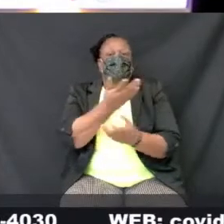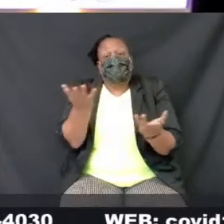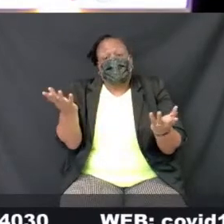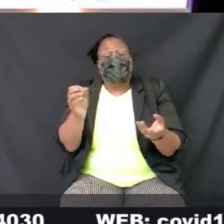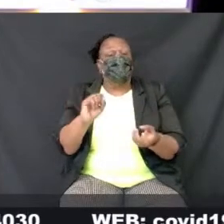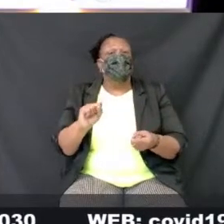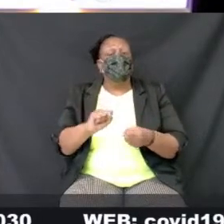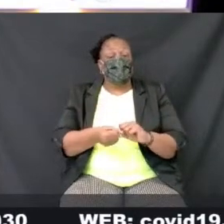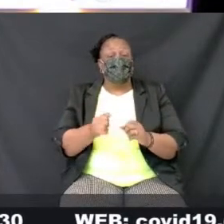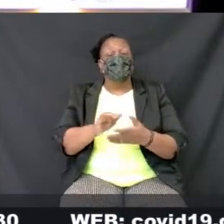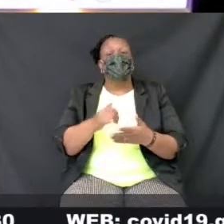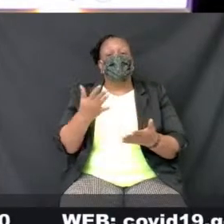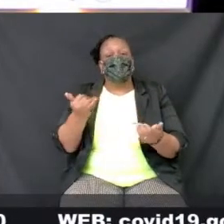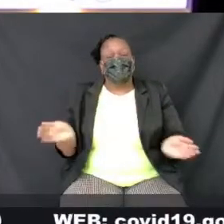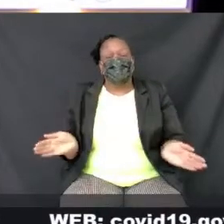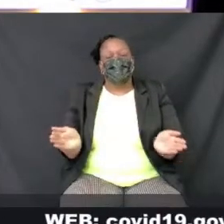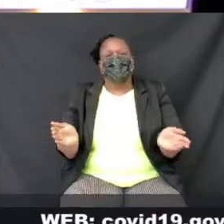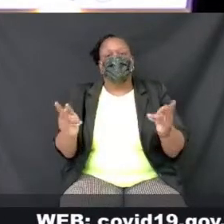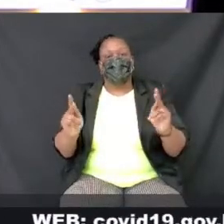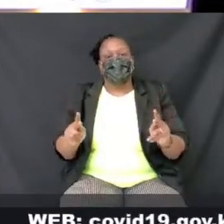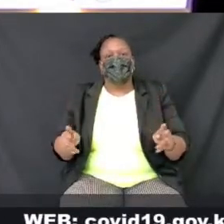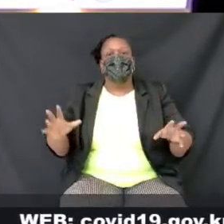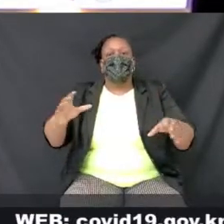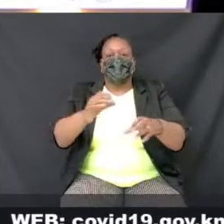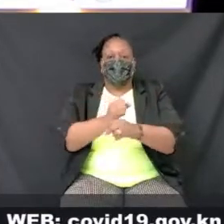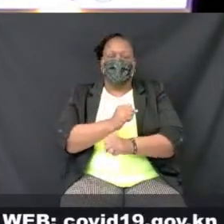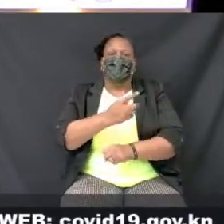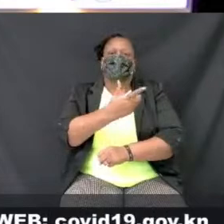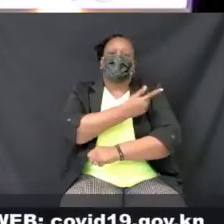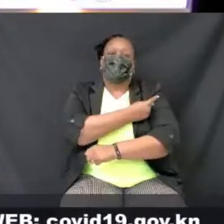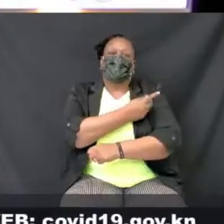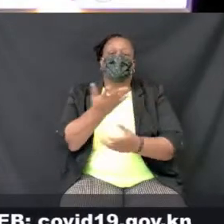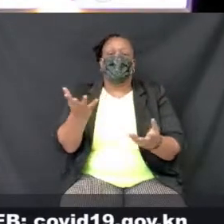that's why we want to encourage persons to go forward and get vaccinated.